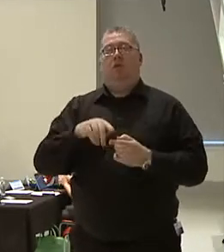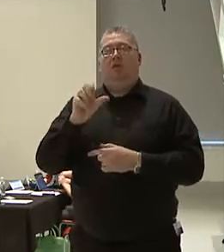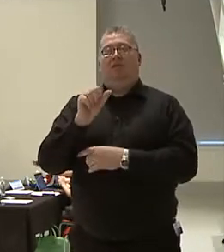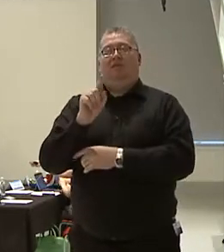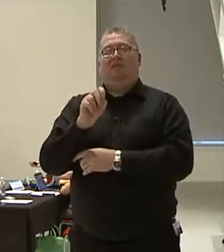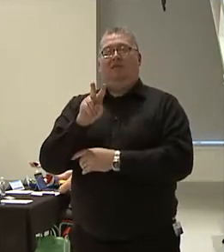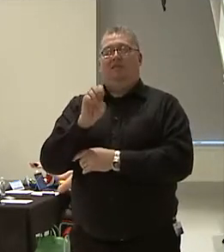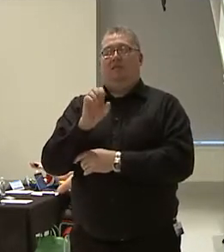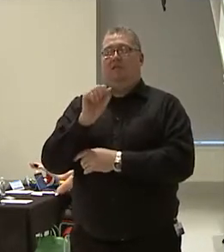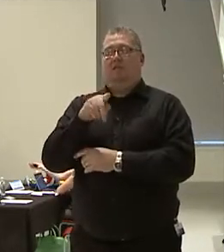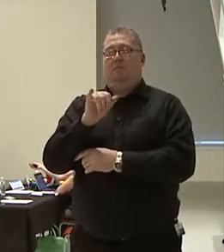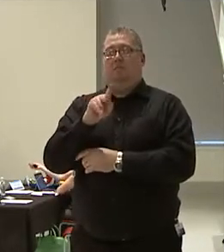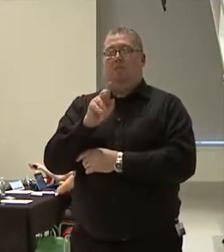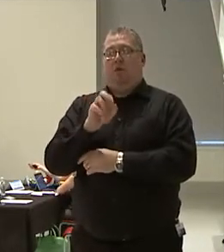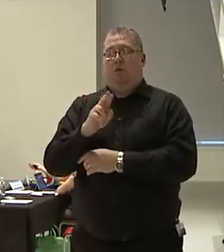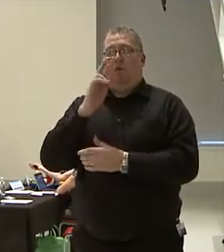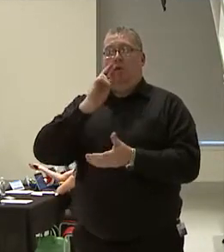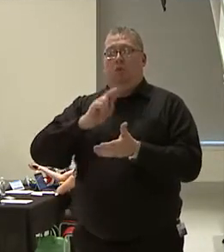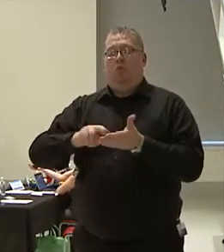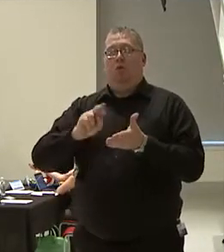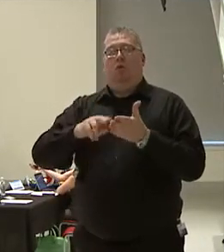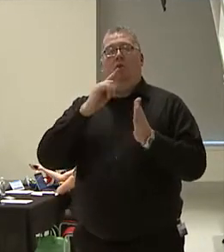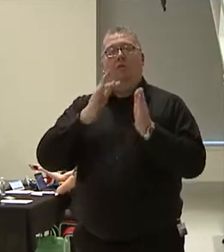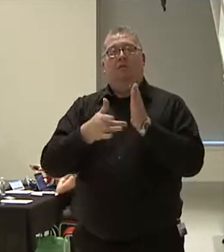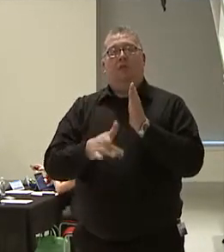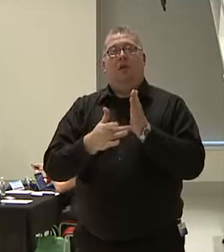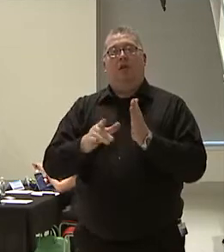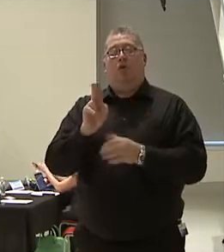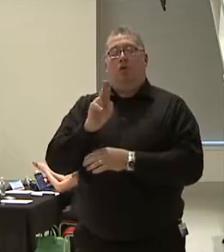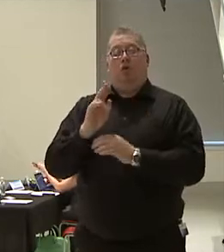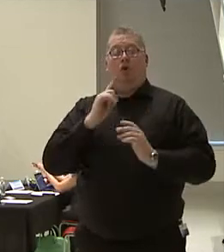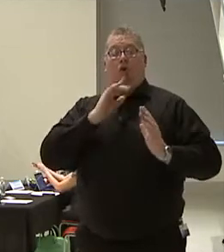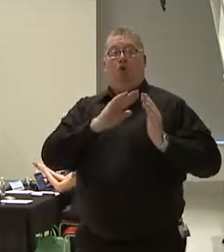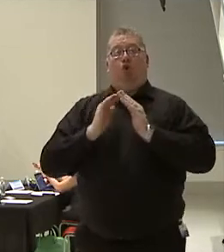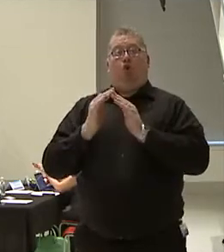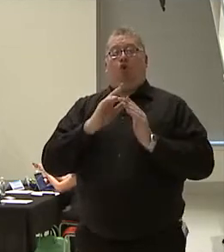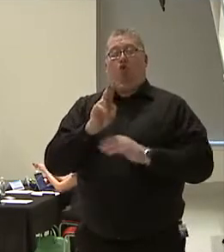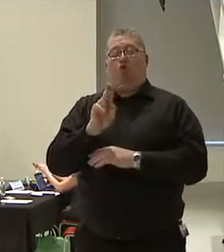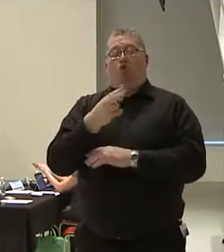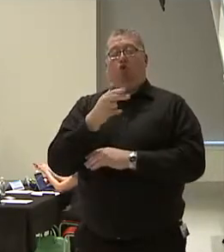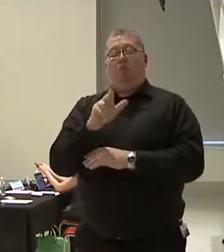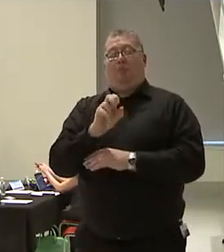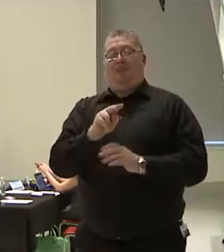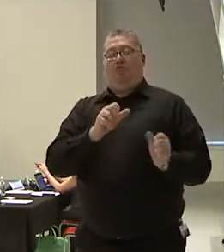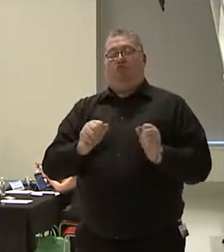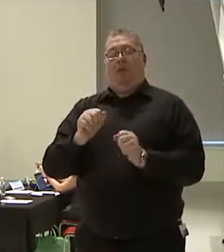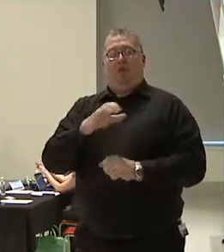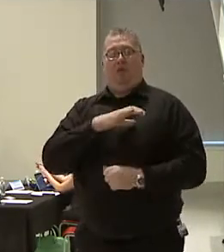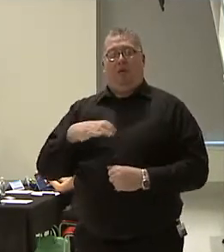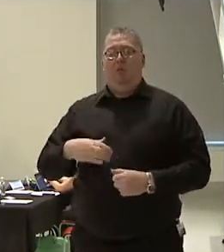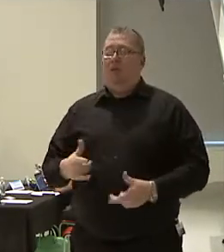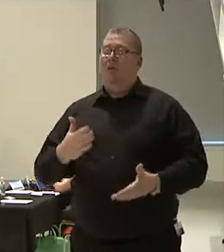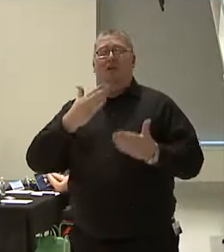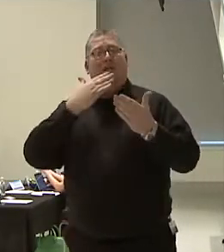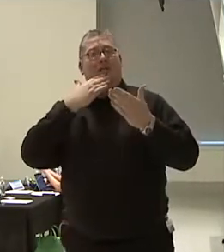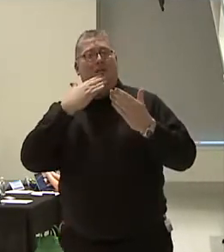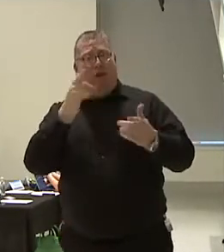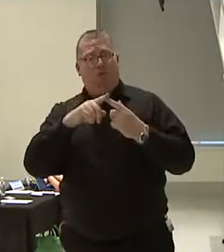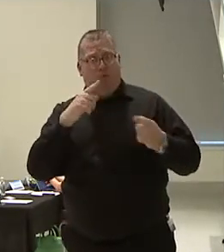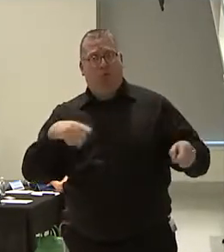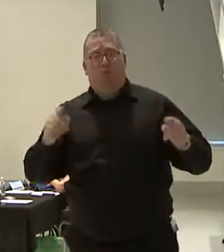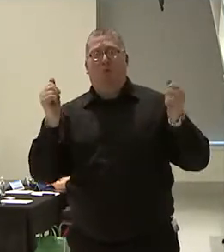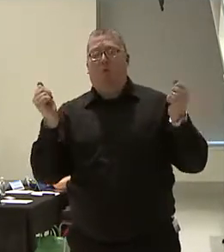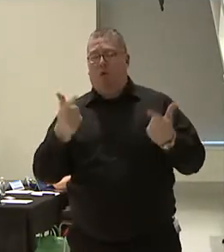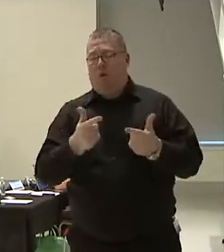Spiker, Research and Technology Director, Urban Strategies Council. Thank you. Dear members of the task force